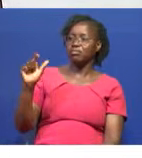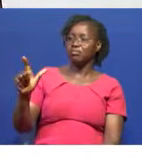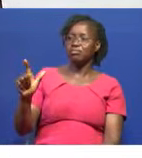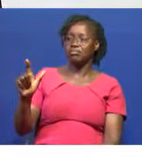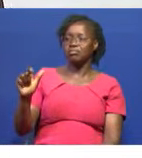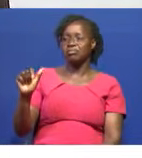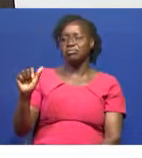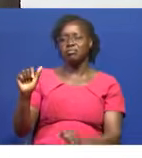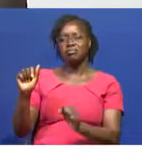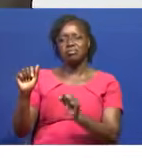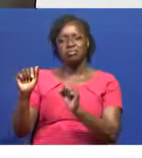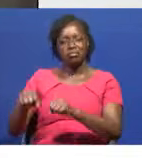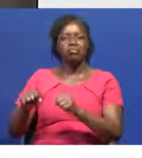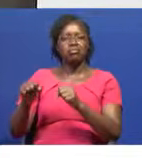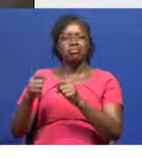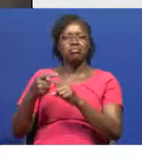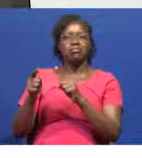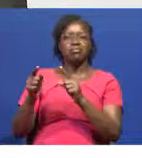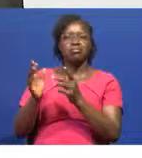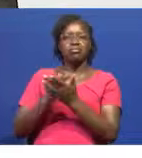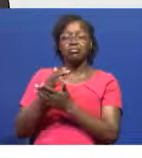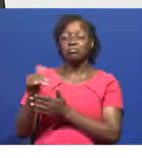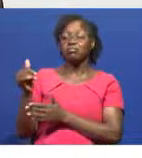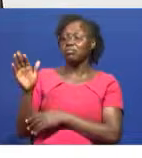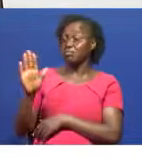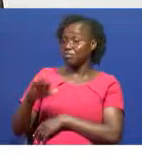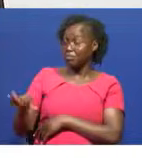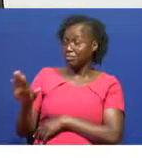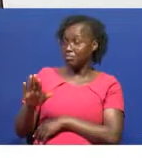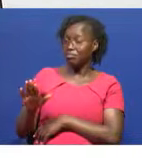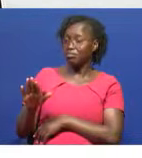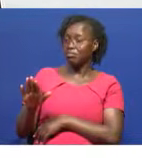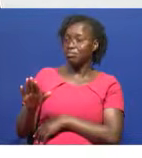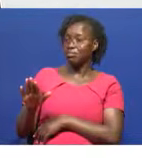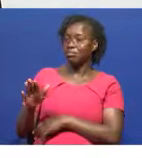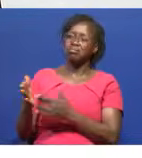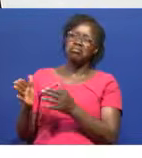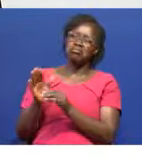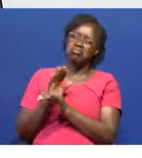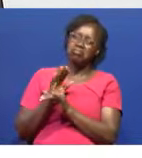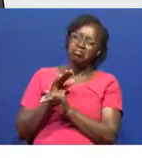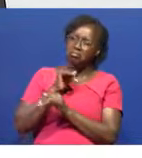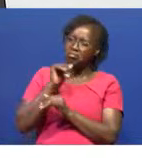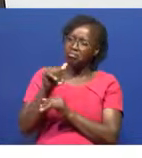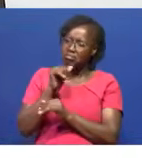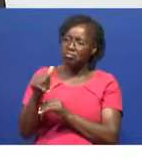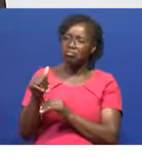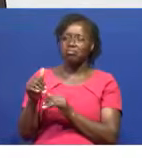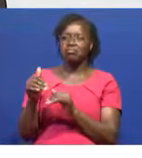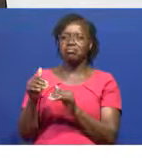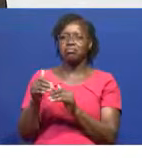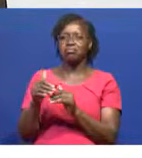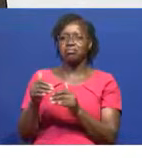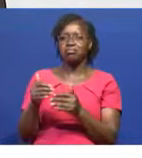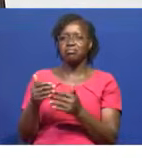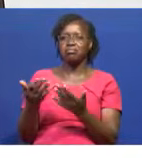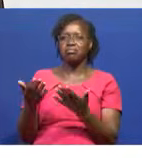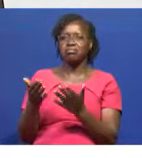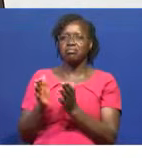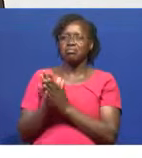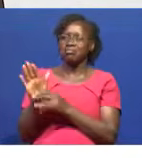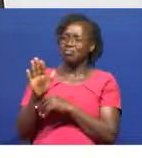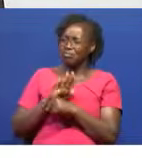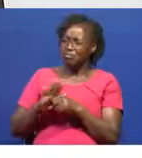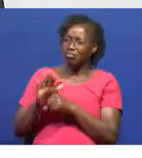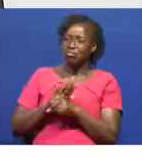for probably. But then when you come to some other places, probably the issue would be probably sanitations. When you talk about